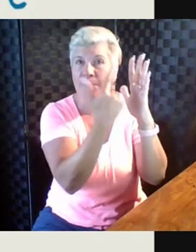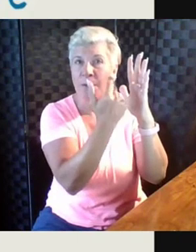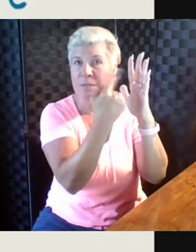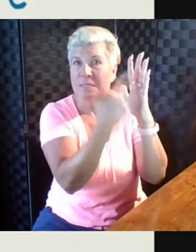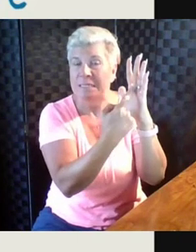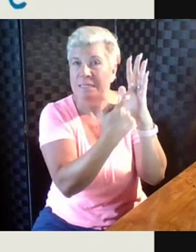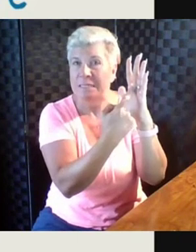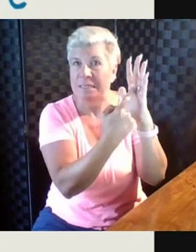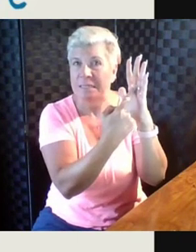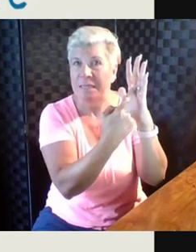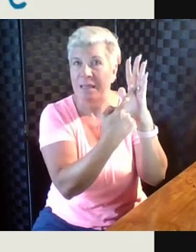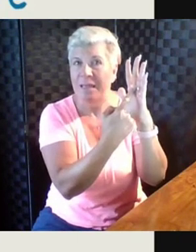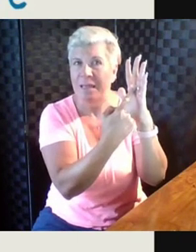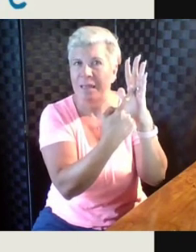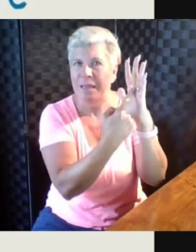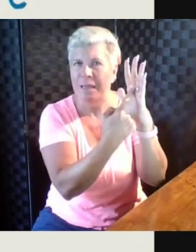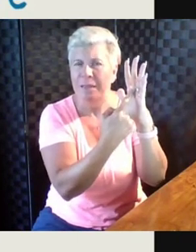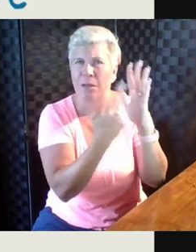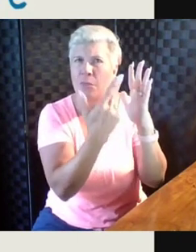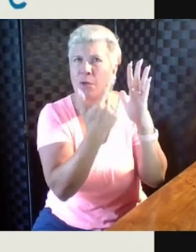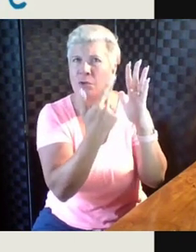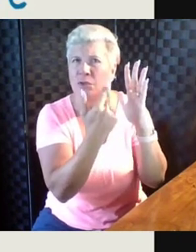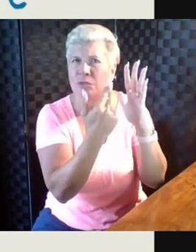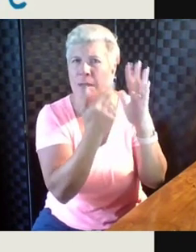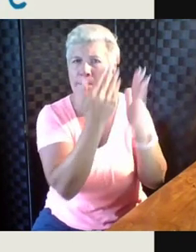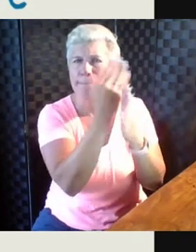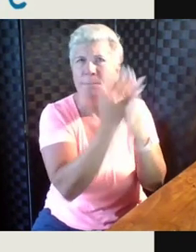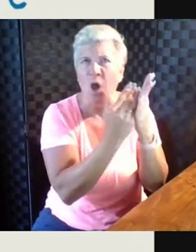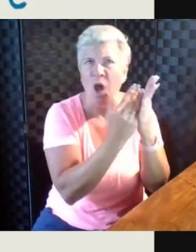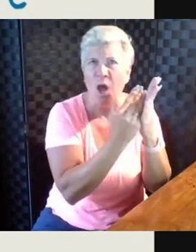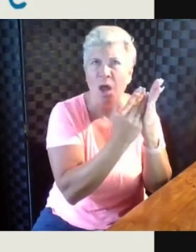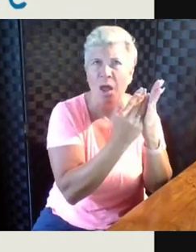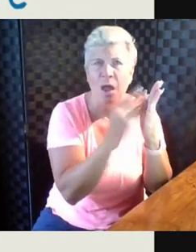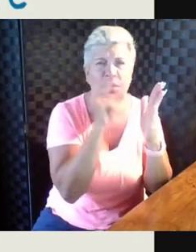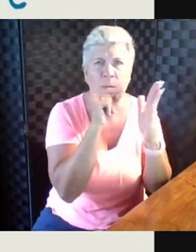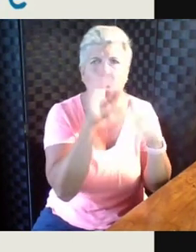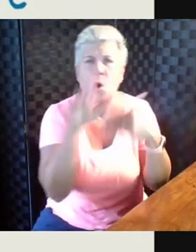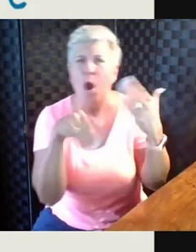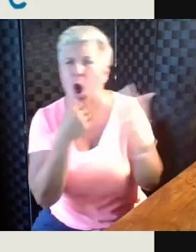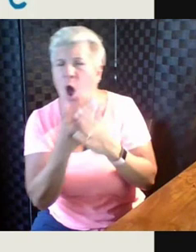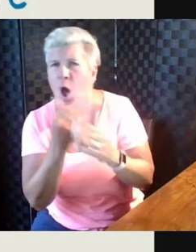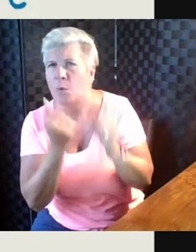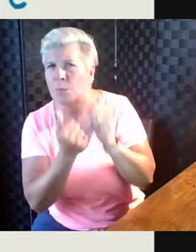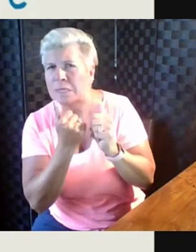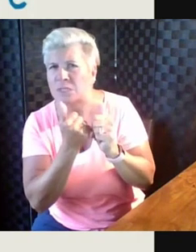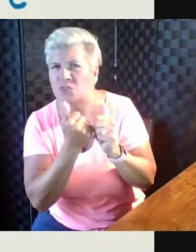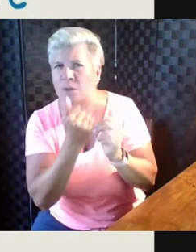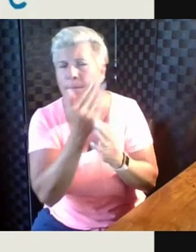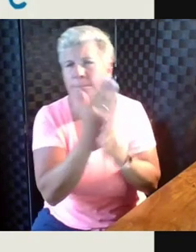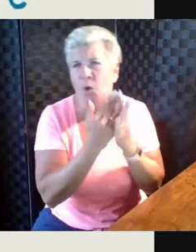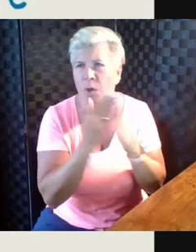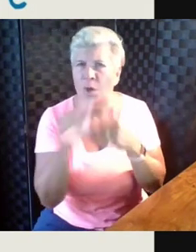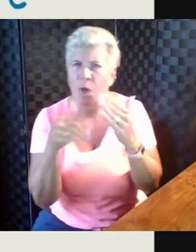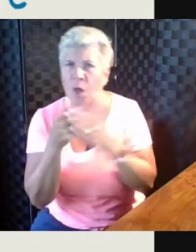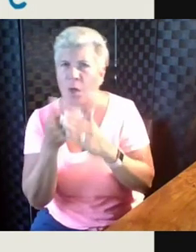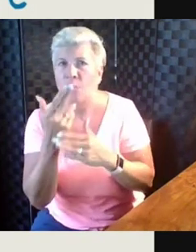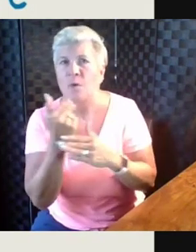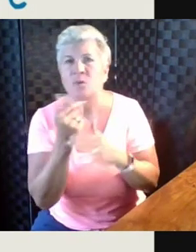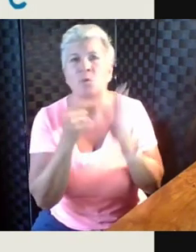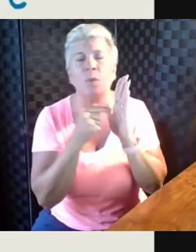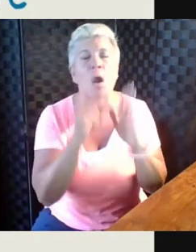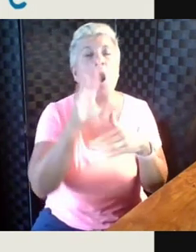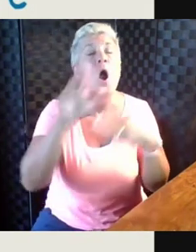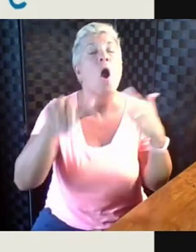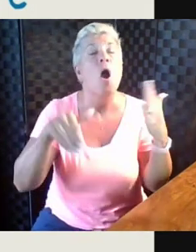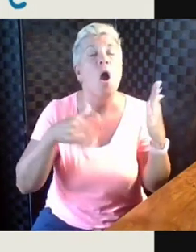Stop. Now, are those 13 birds part of my birds or all of my birds? 13